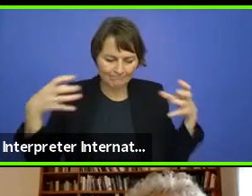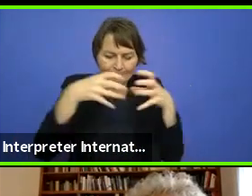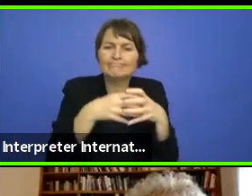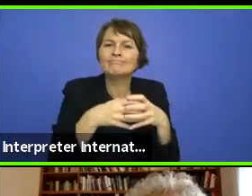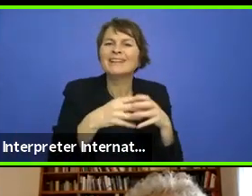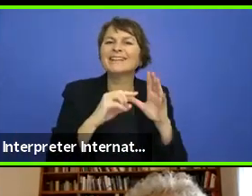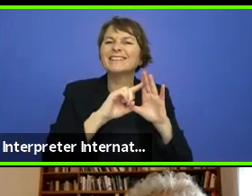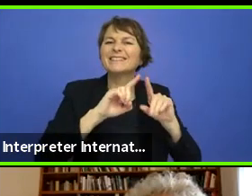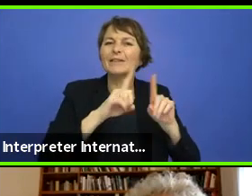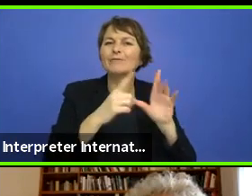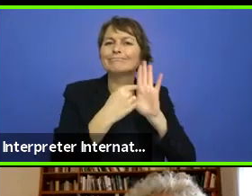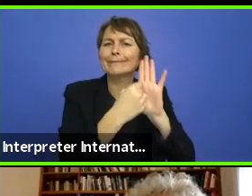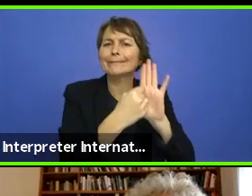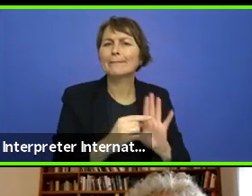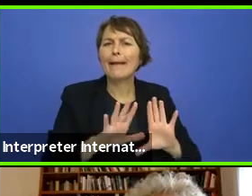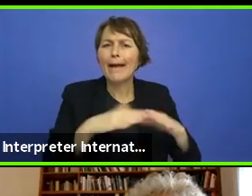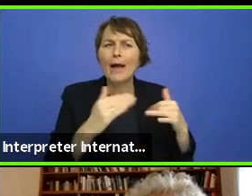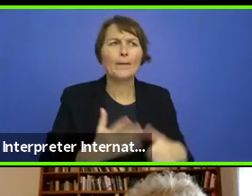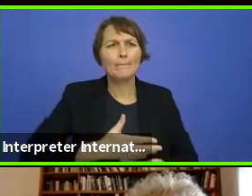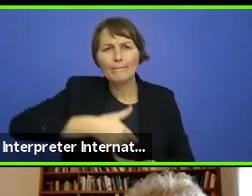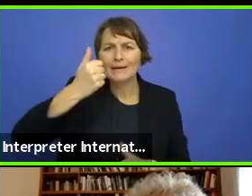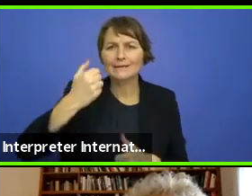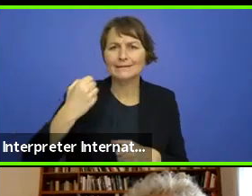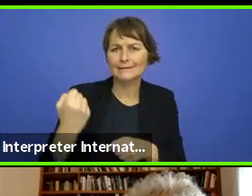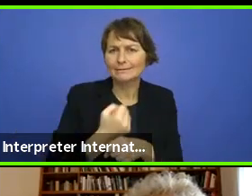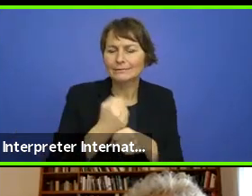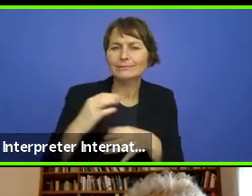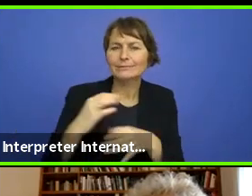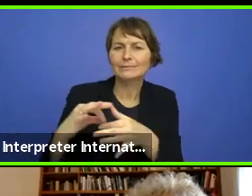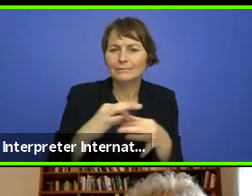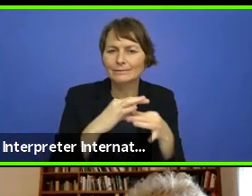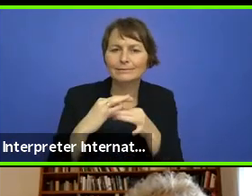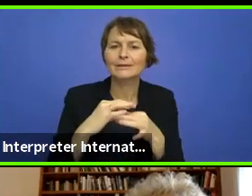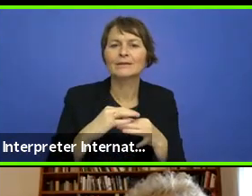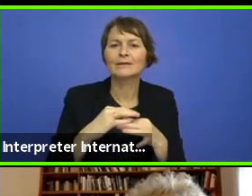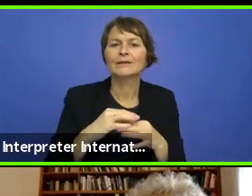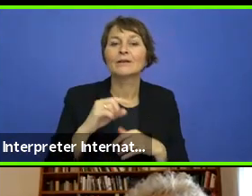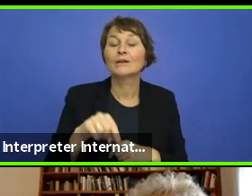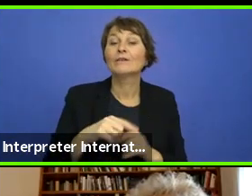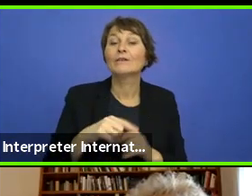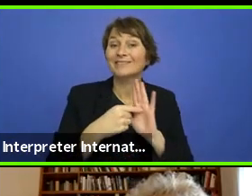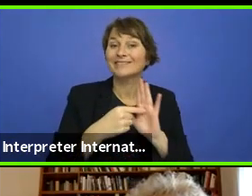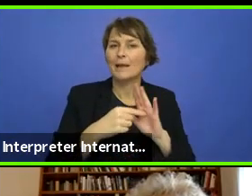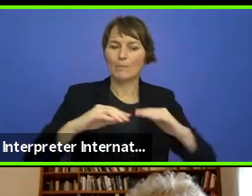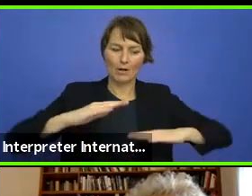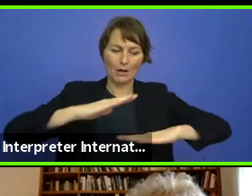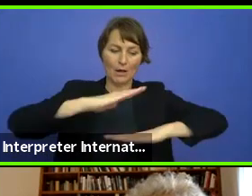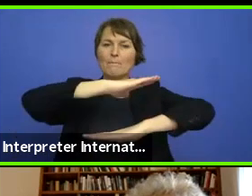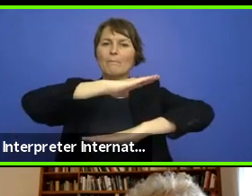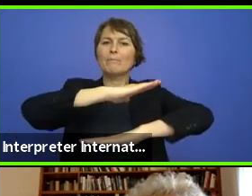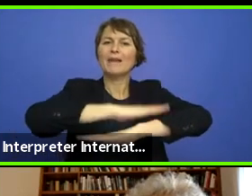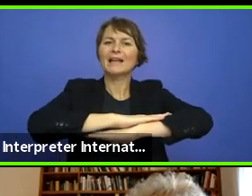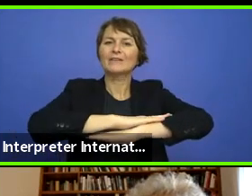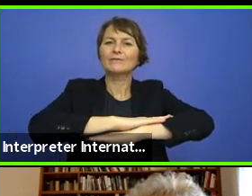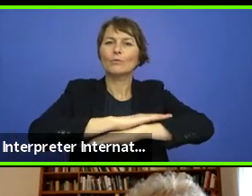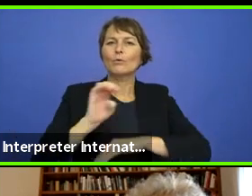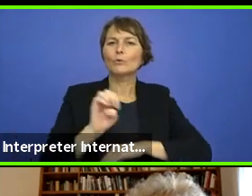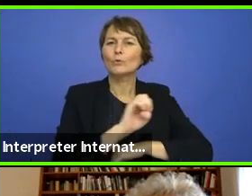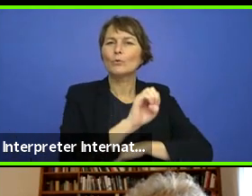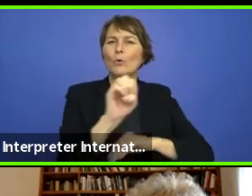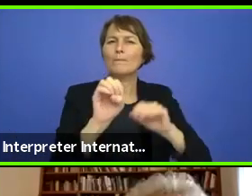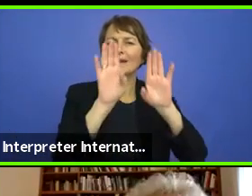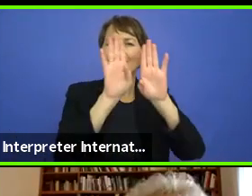cooperation works, like the PLETA work, this Platform European Theater Academies, which was founded